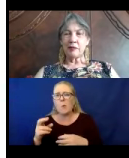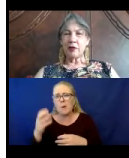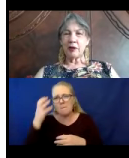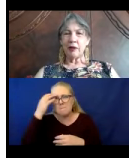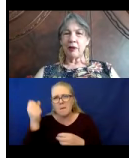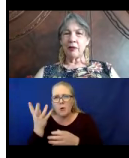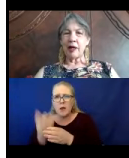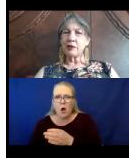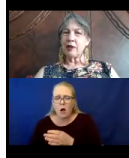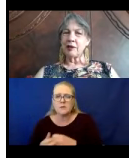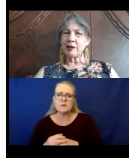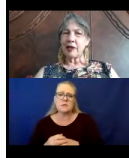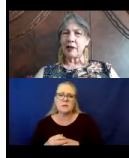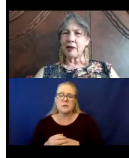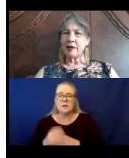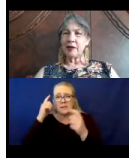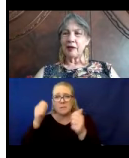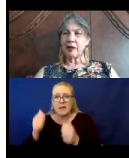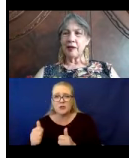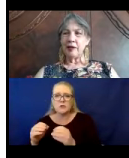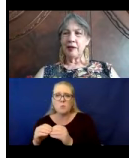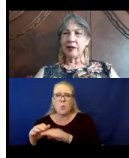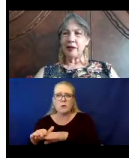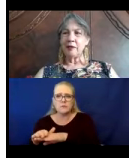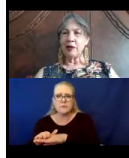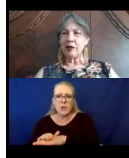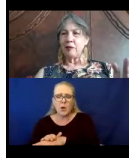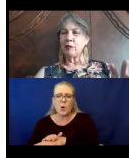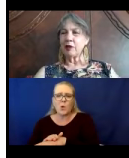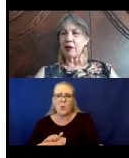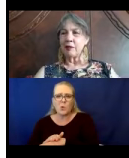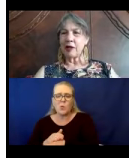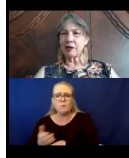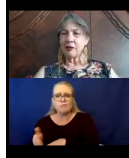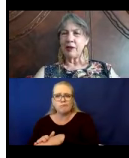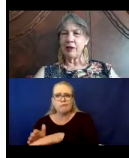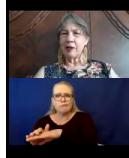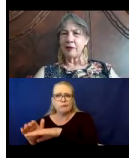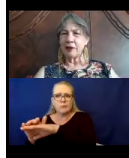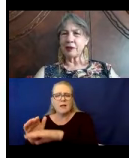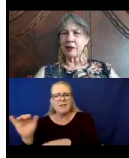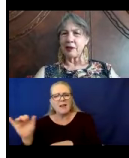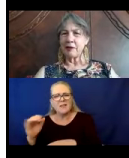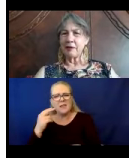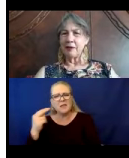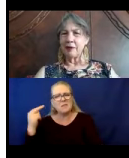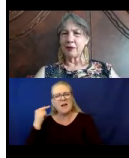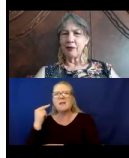Dementia is more a gradual onset. It can be, people can think back and say, well, when did that really